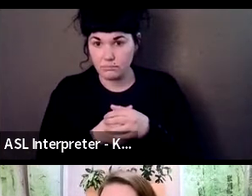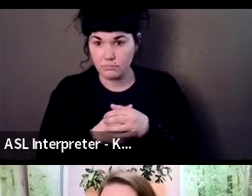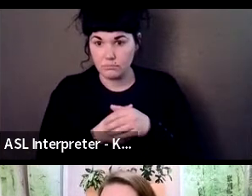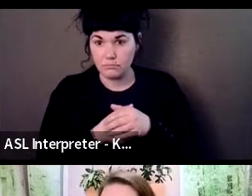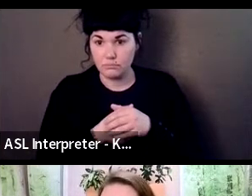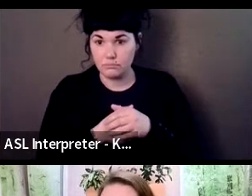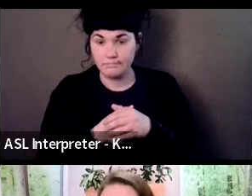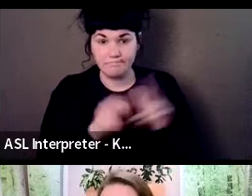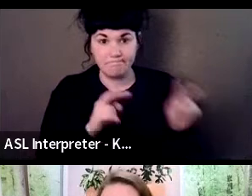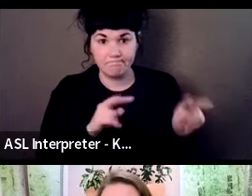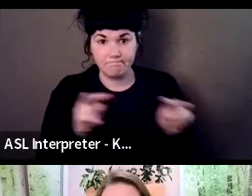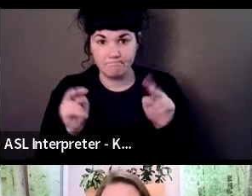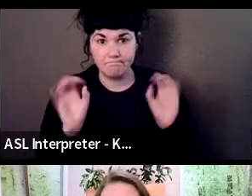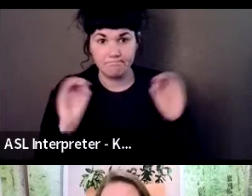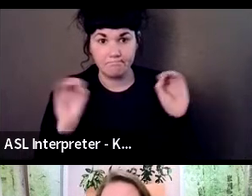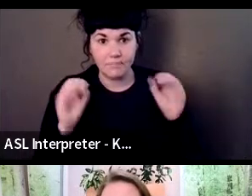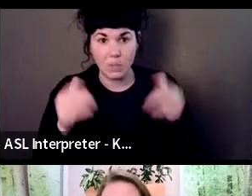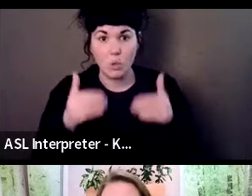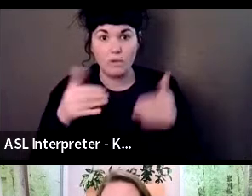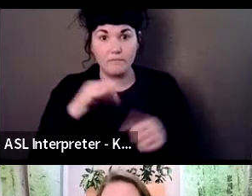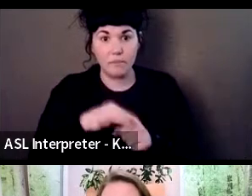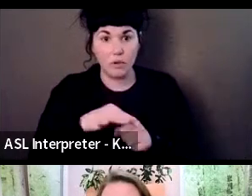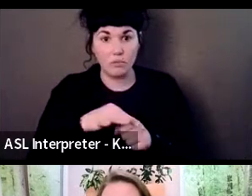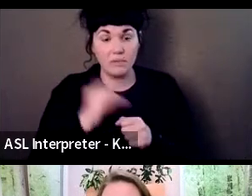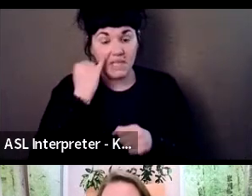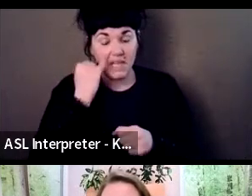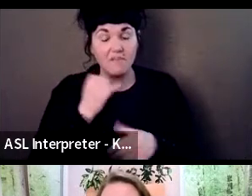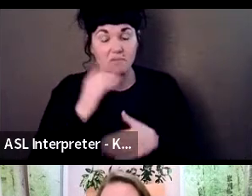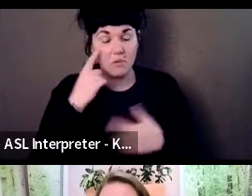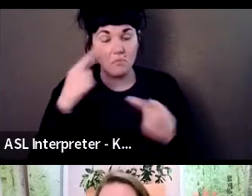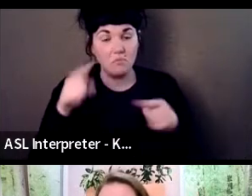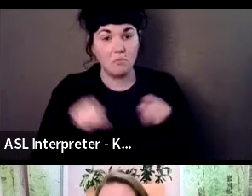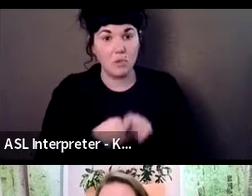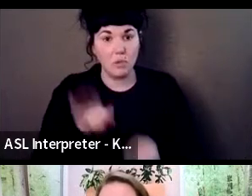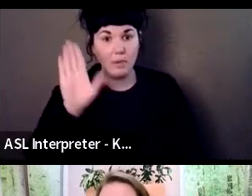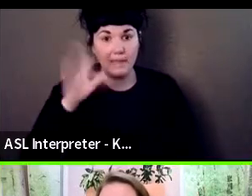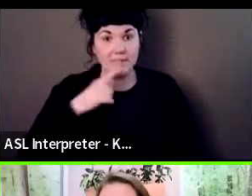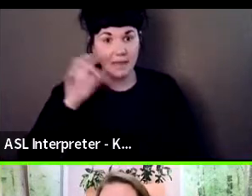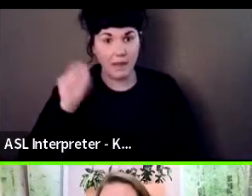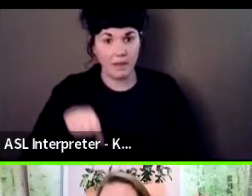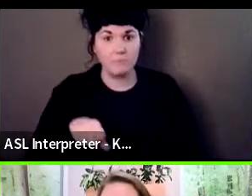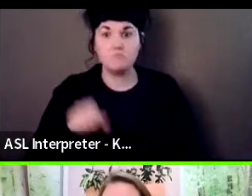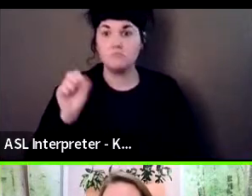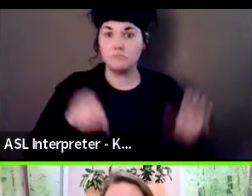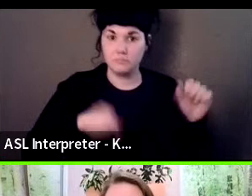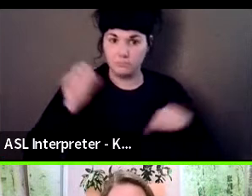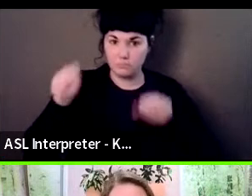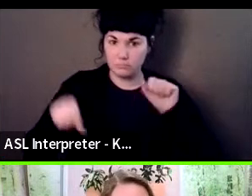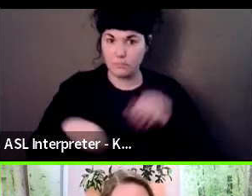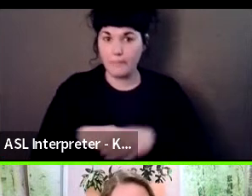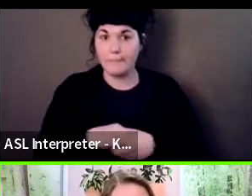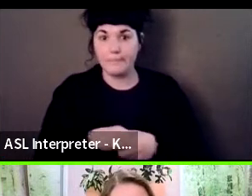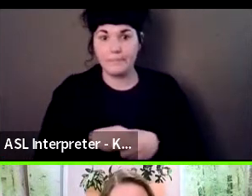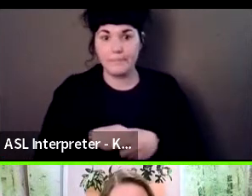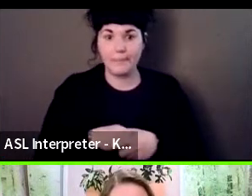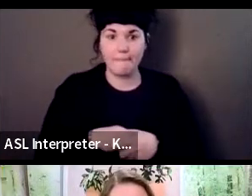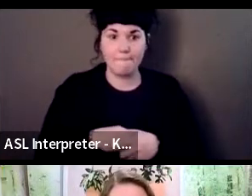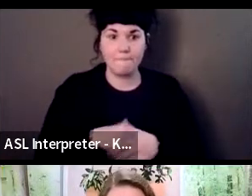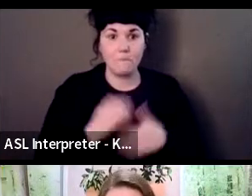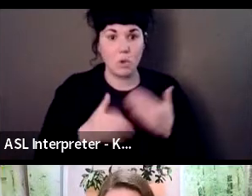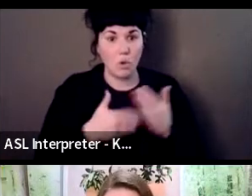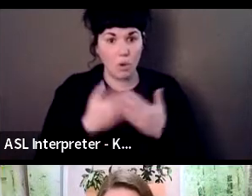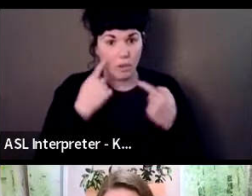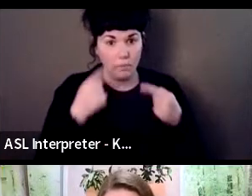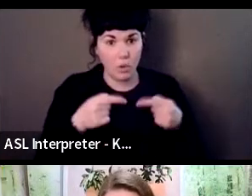Seeing none, we'll go ahead and vote. All in favor, please raise your hand and say aye. Aye. Aye. Aye. All